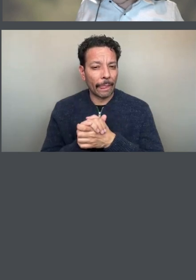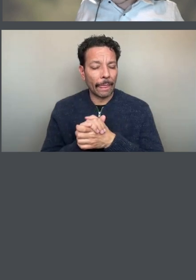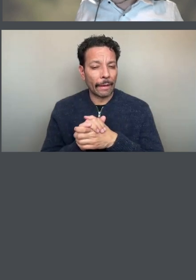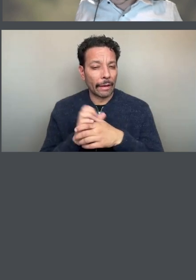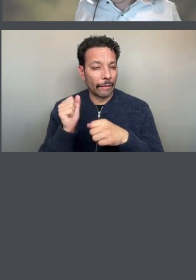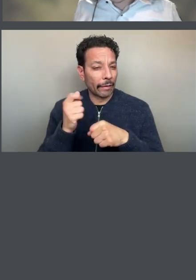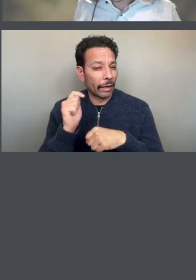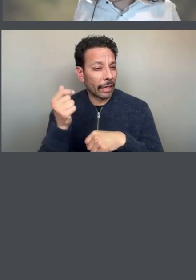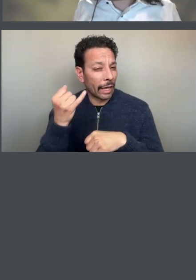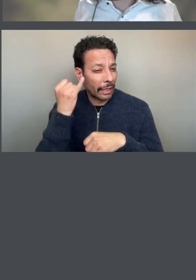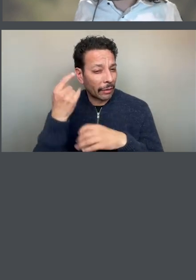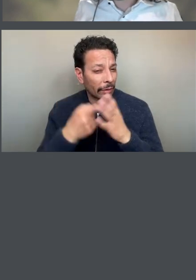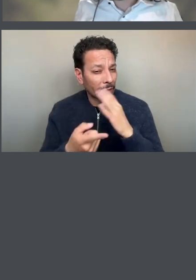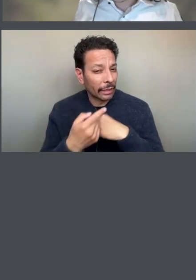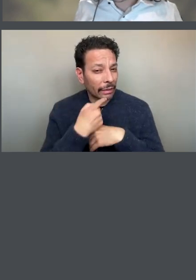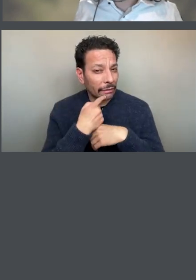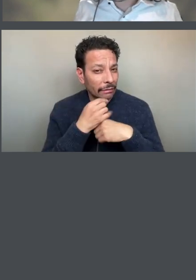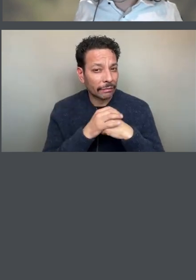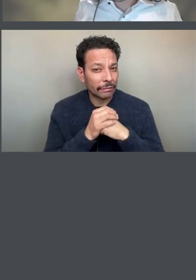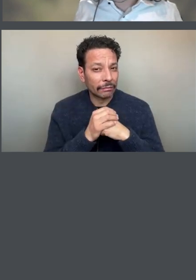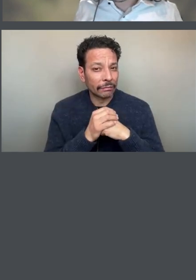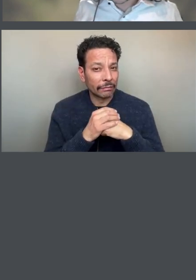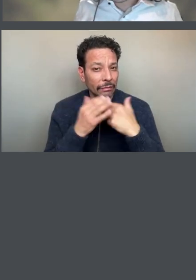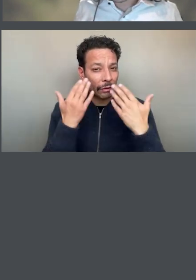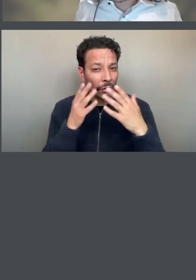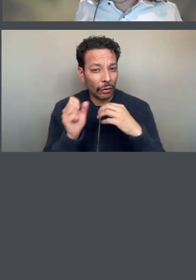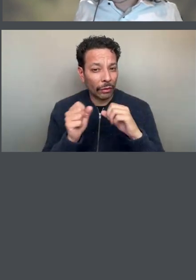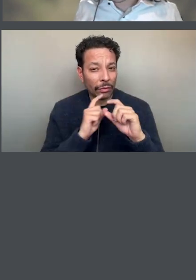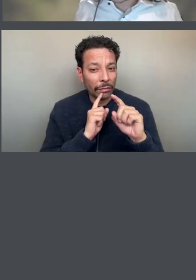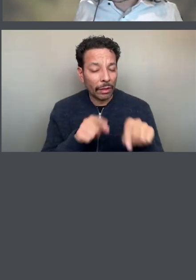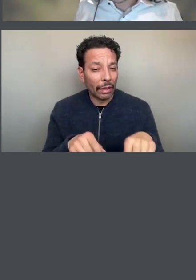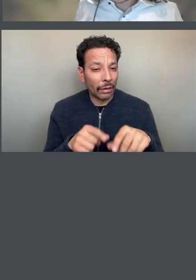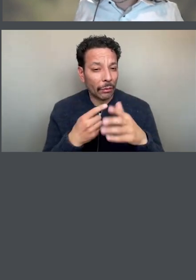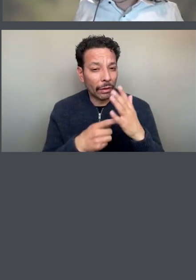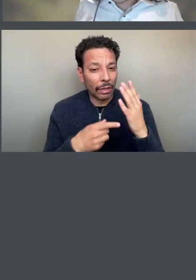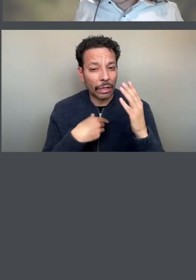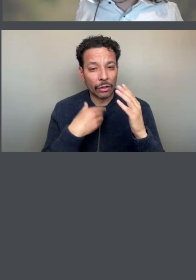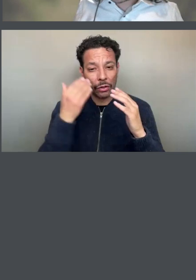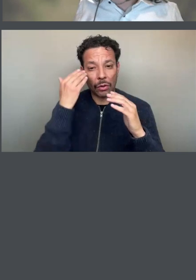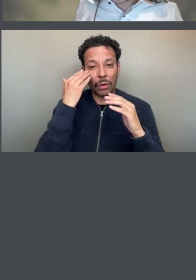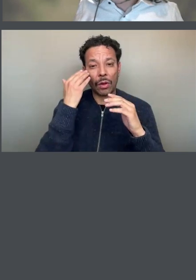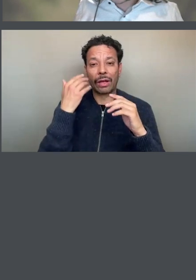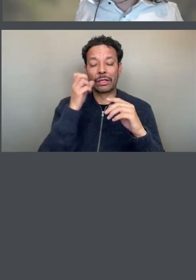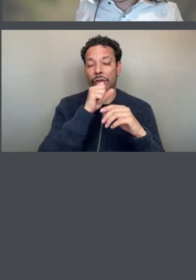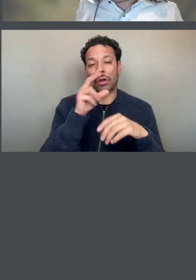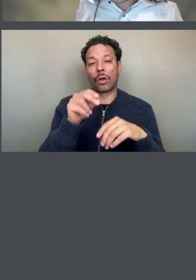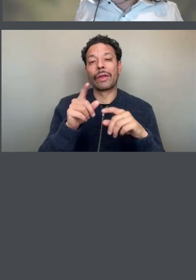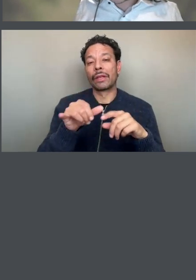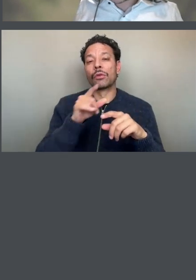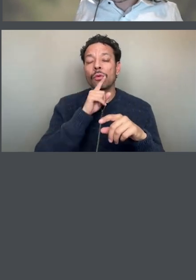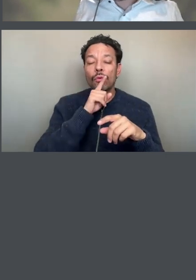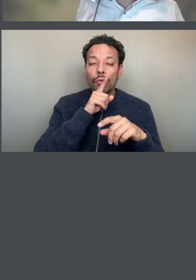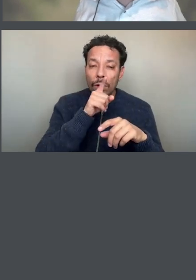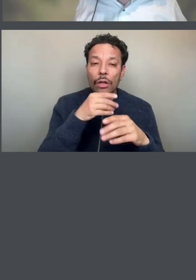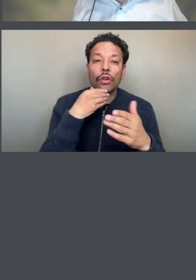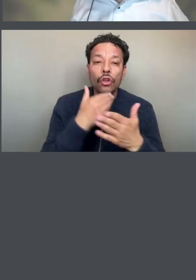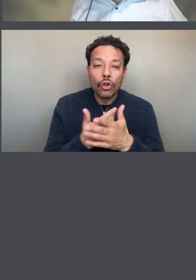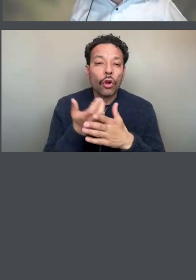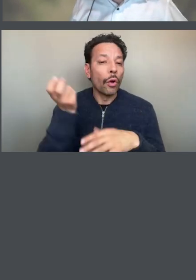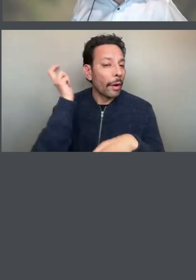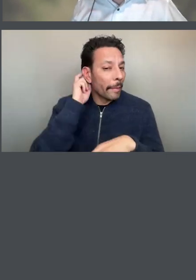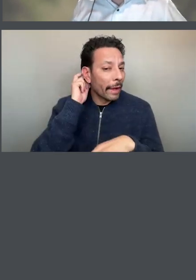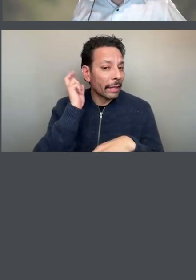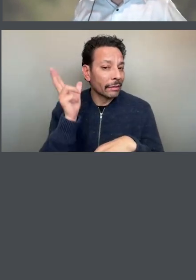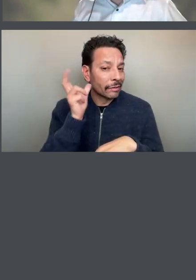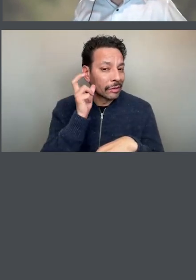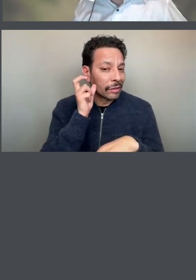Anybody have any idea what that said? I don't know if you can respond. I'm going to guess no. So then this would be an extremely good cochlear implant